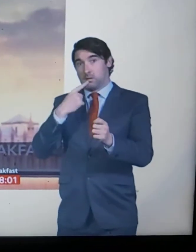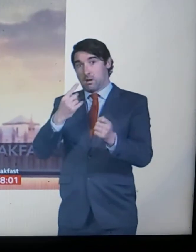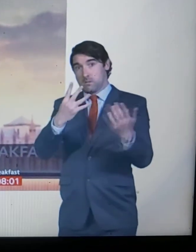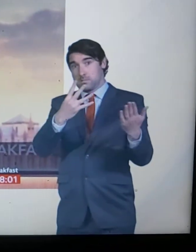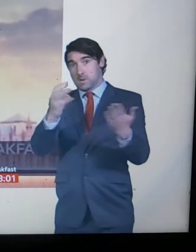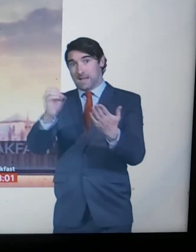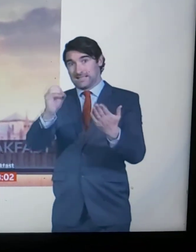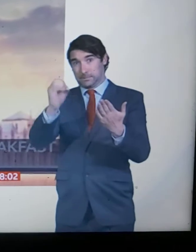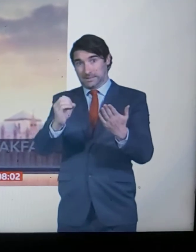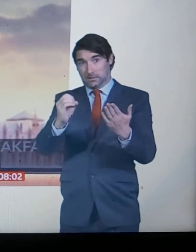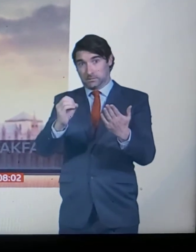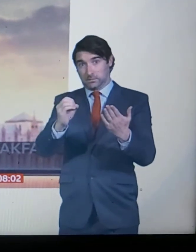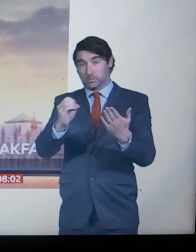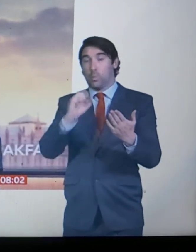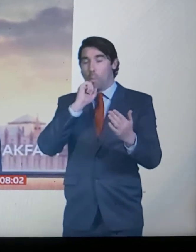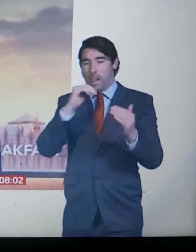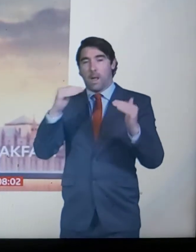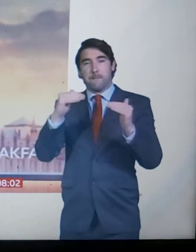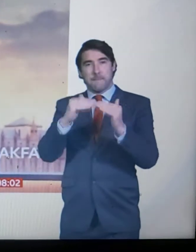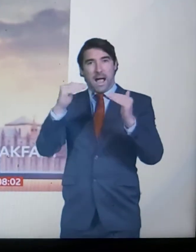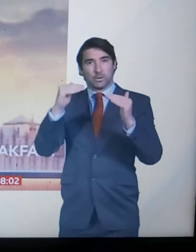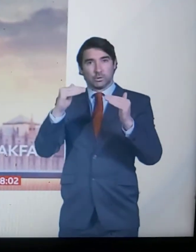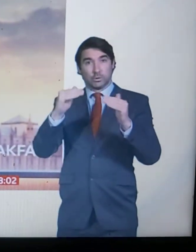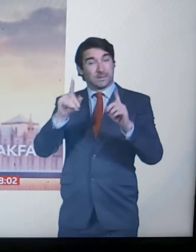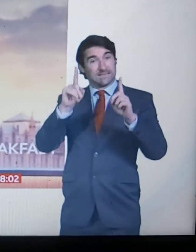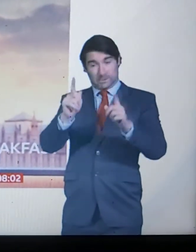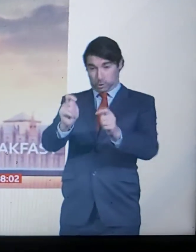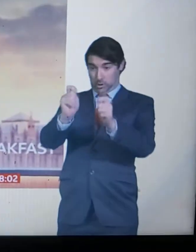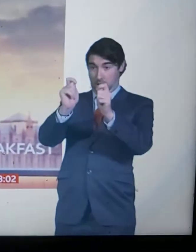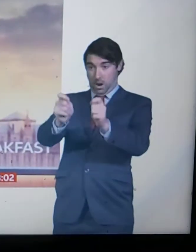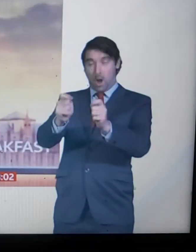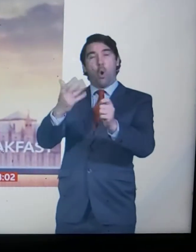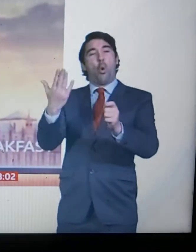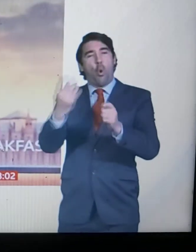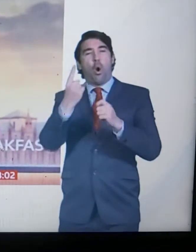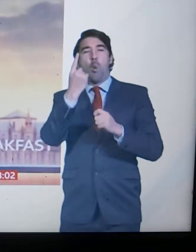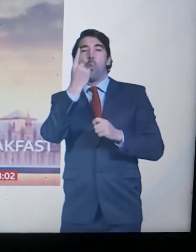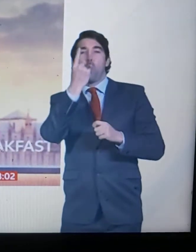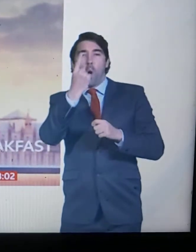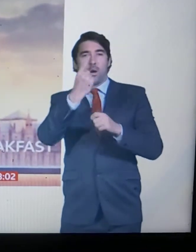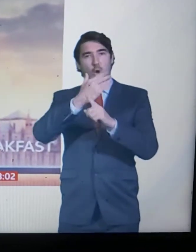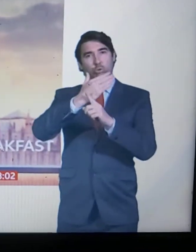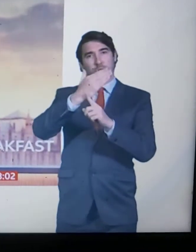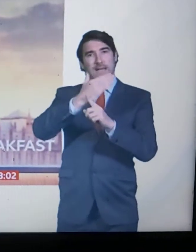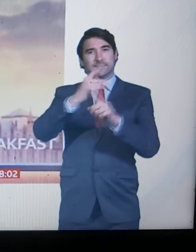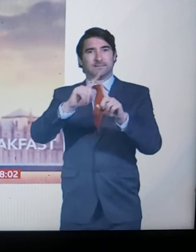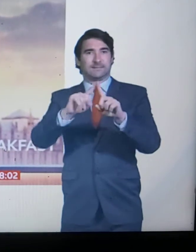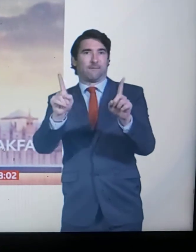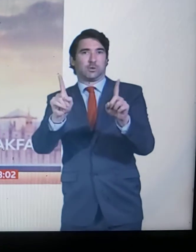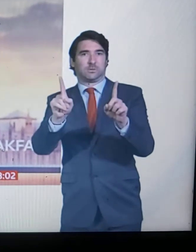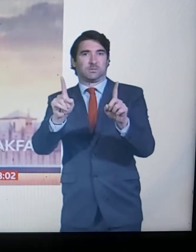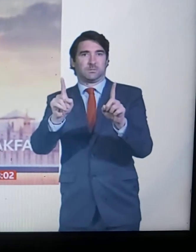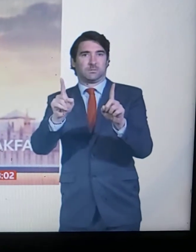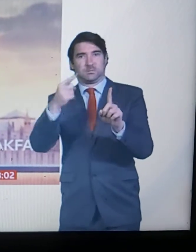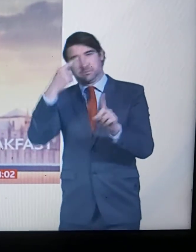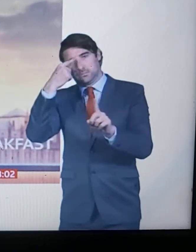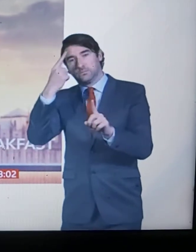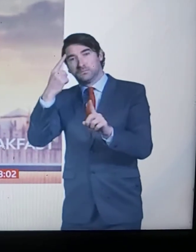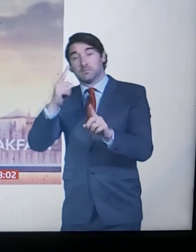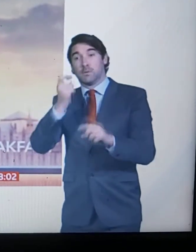the grade of the school or within one grade of that school. And you're going to be seeing an increase in the number